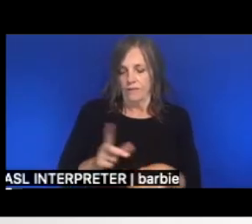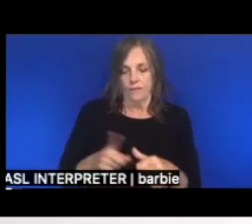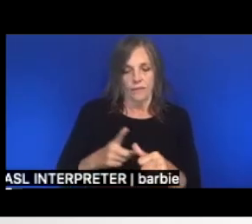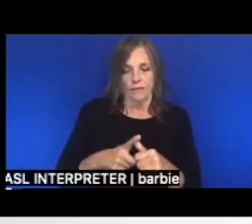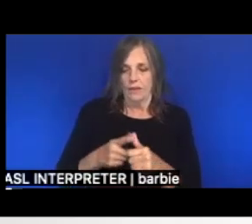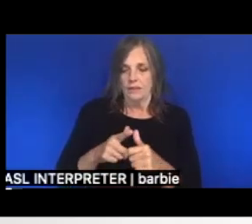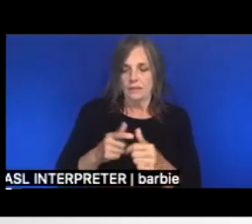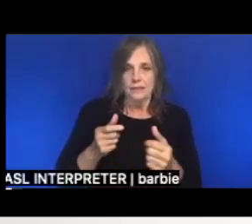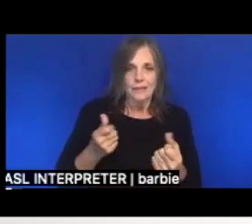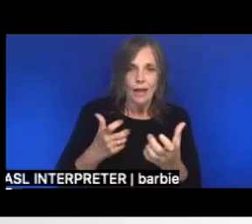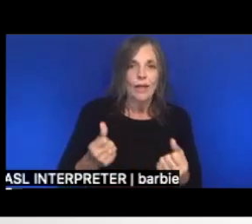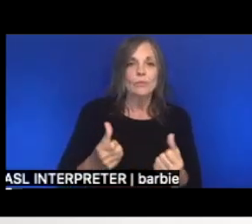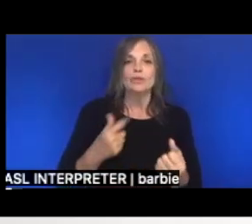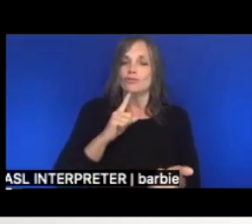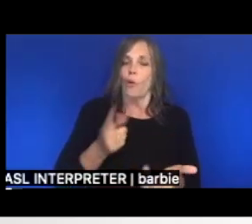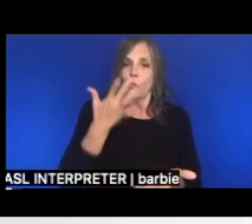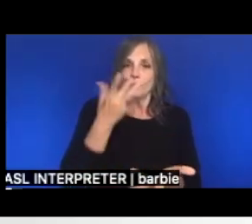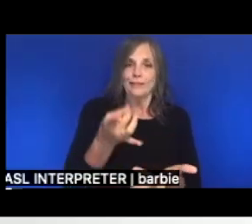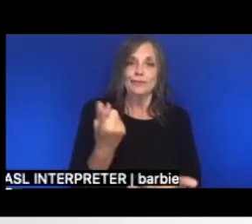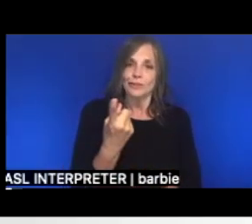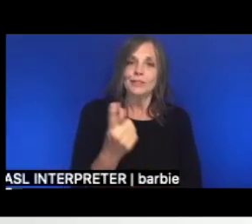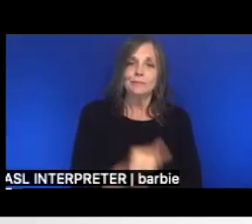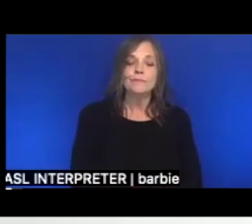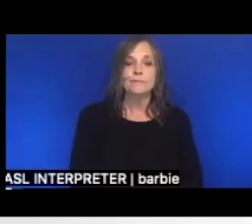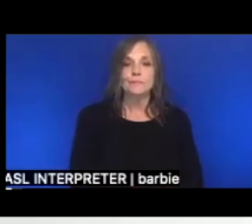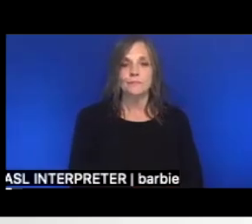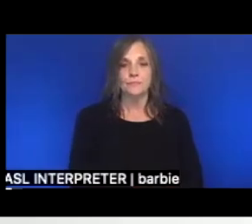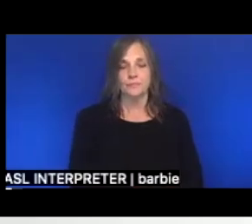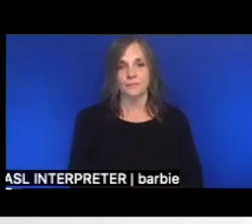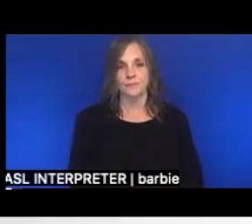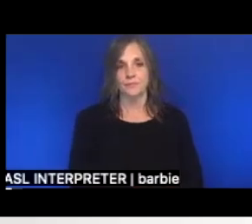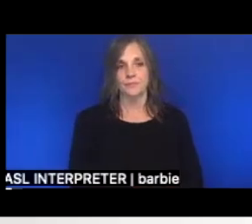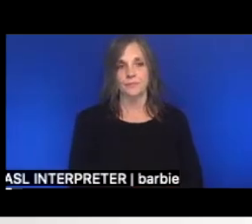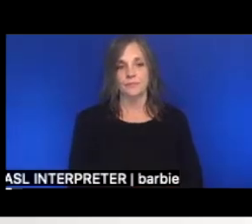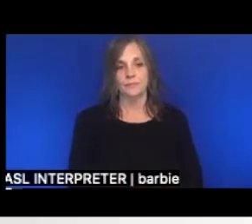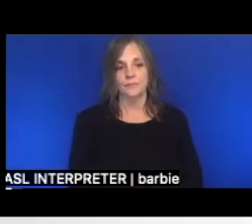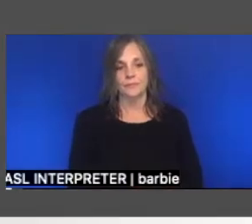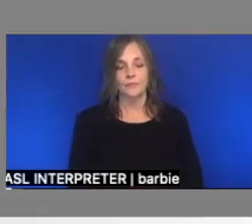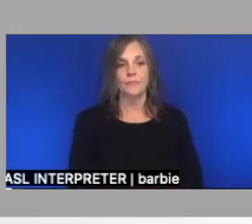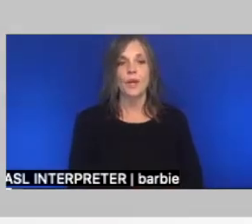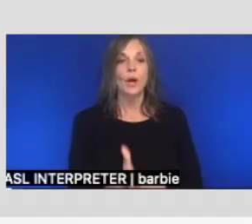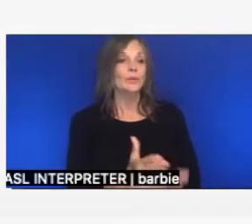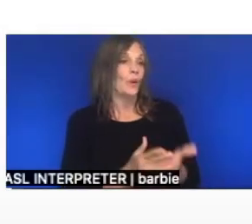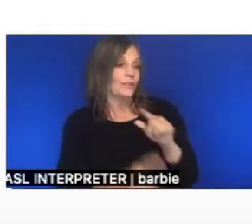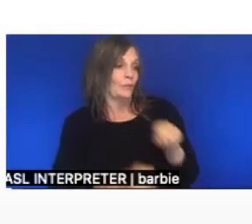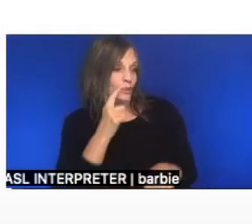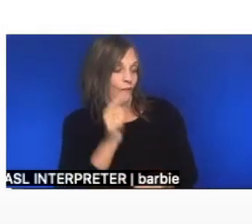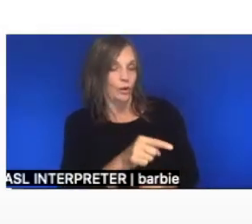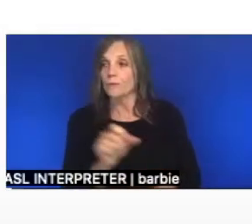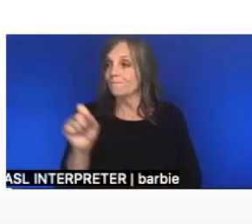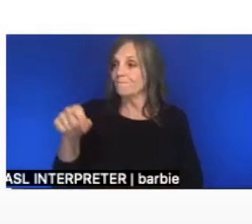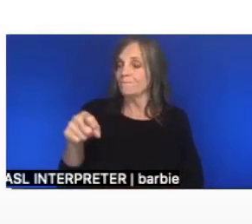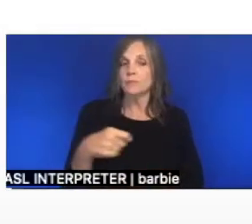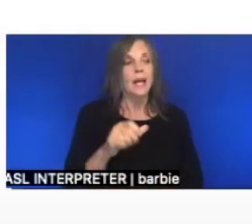sign language. And so it's always interesting. But so we have some questions for you. The first one is, can